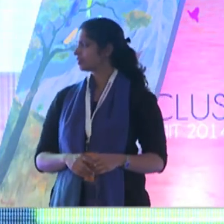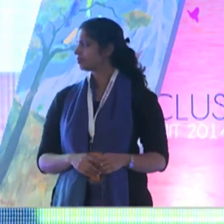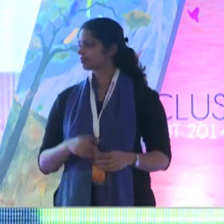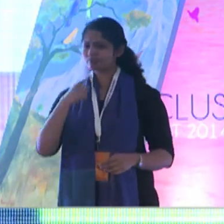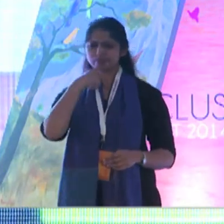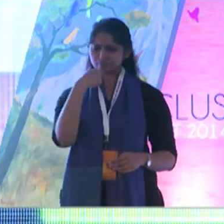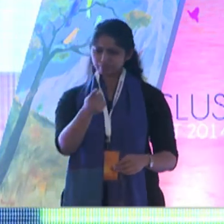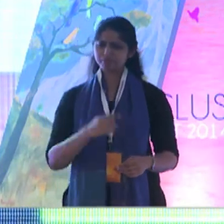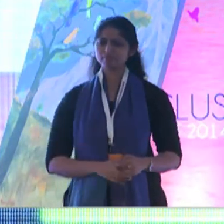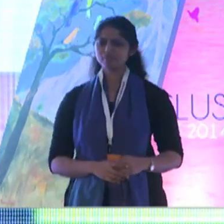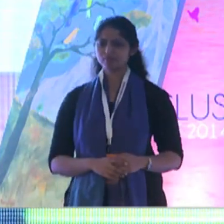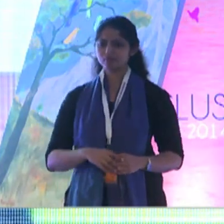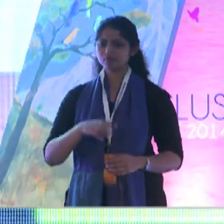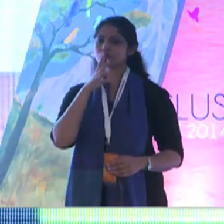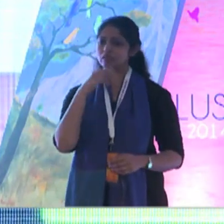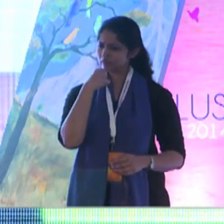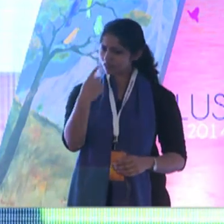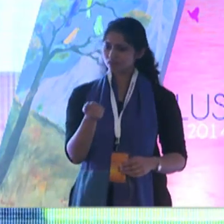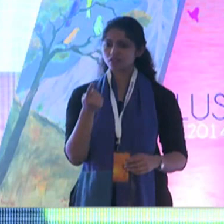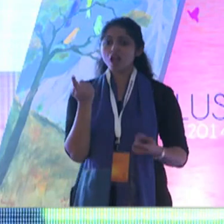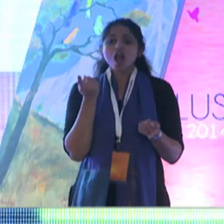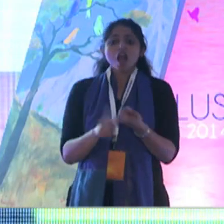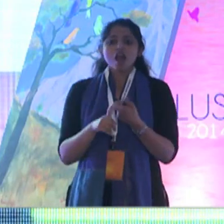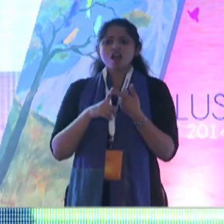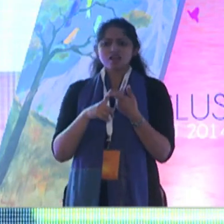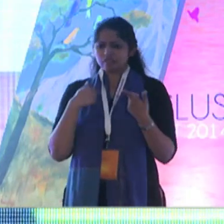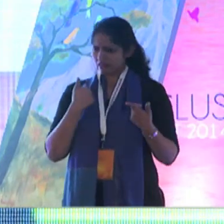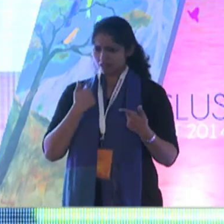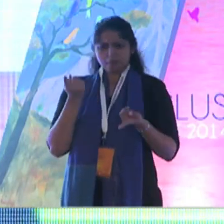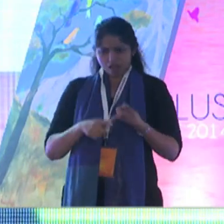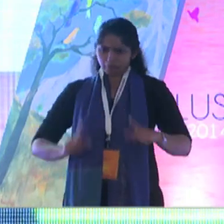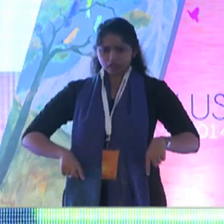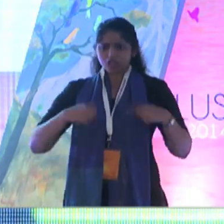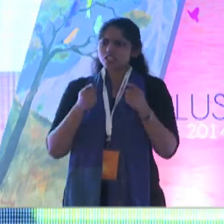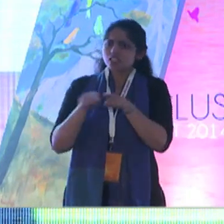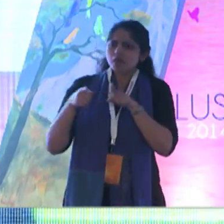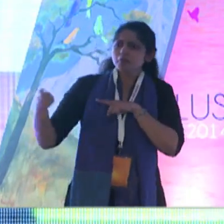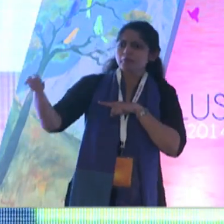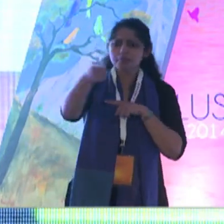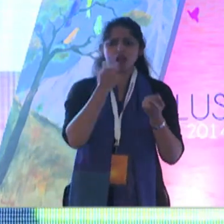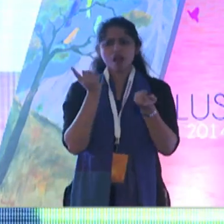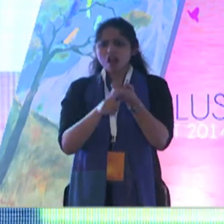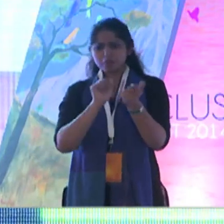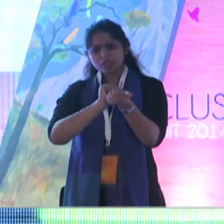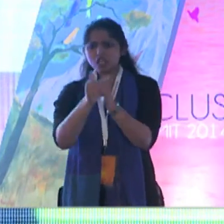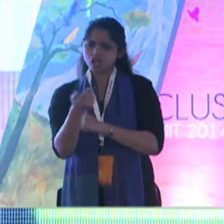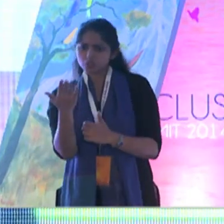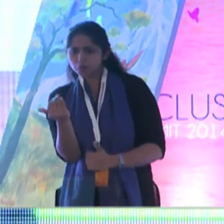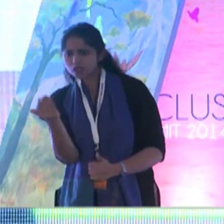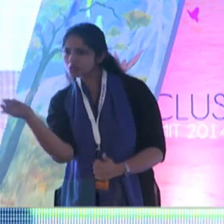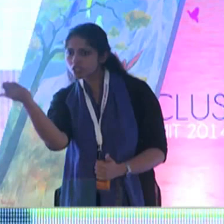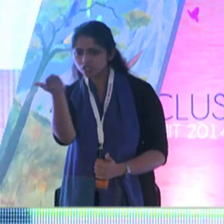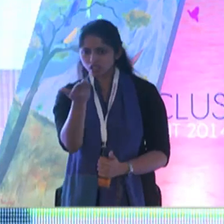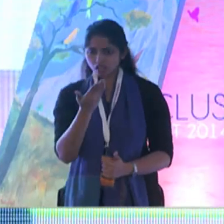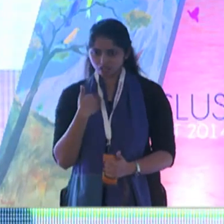that, as she said, what happened to me can happen to anyone. But we Indians don't want